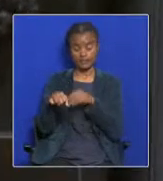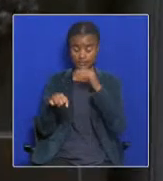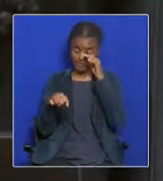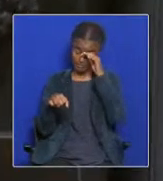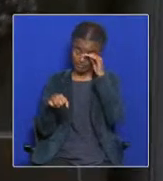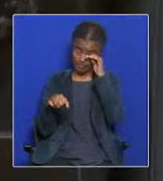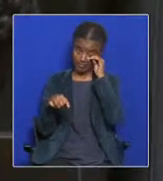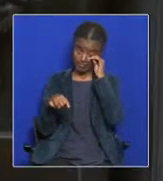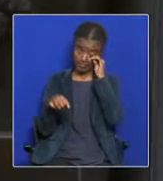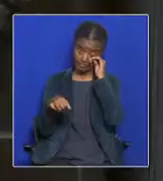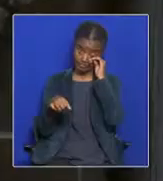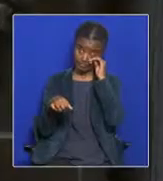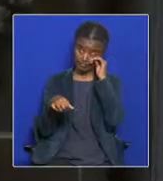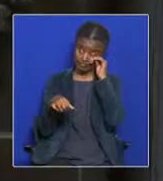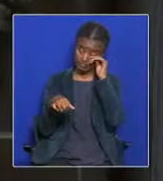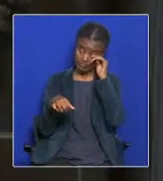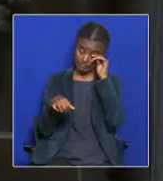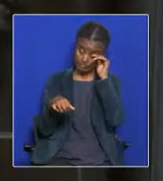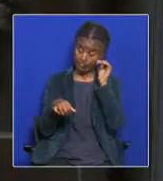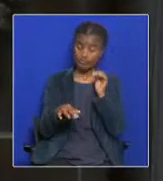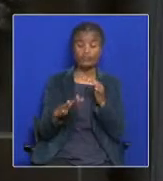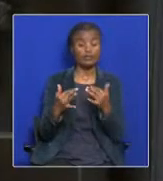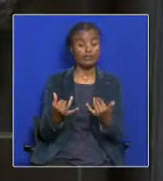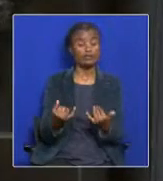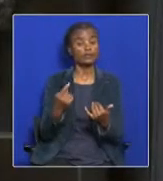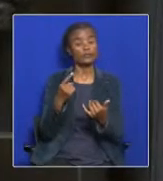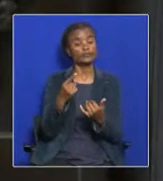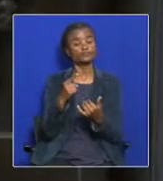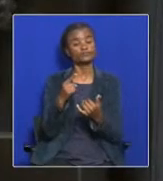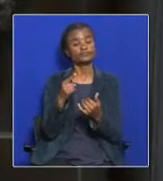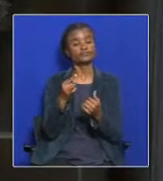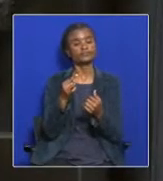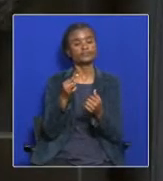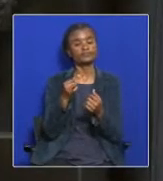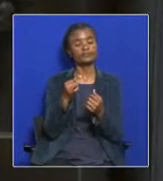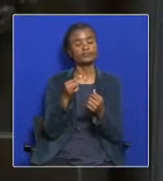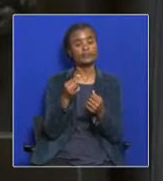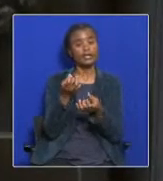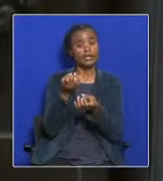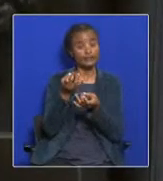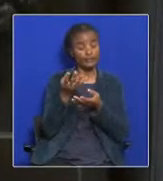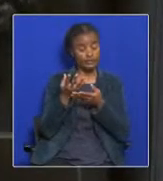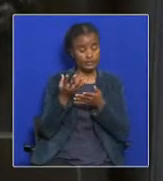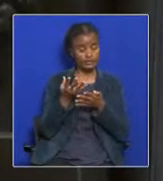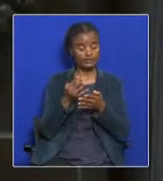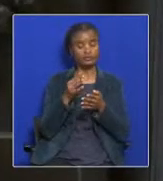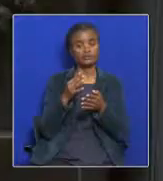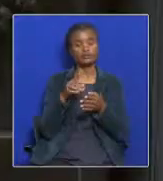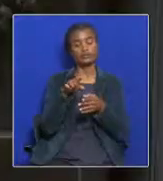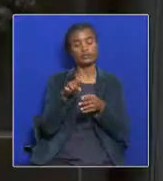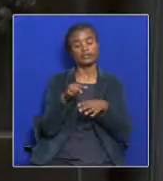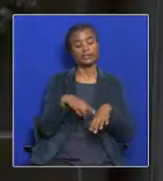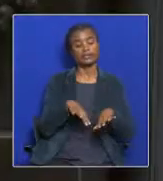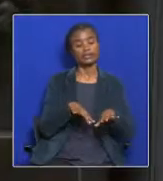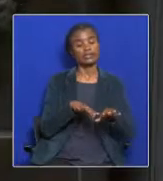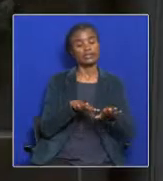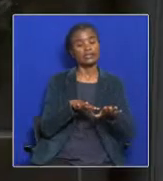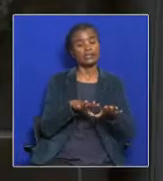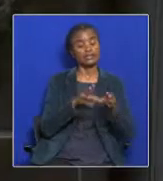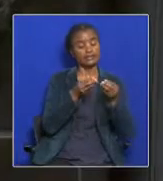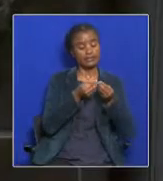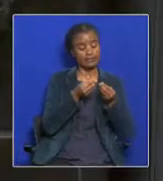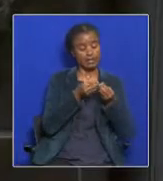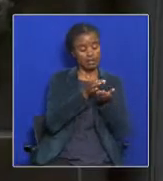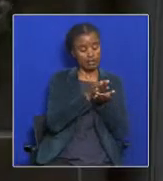a sample would be picked, would be chosen, both in terms of the size